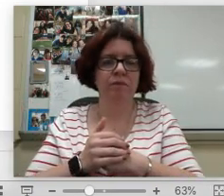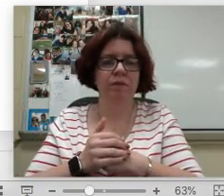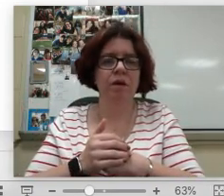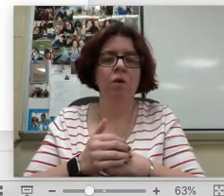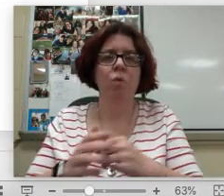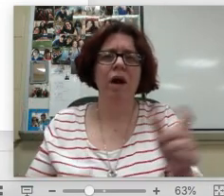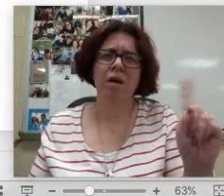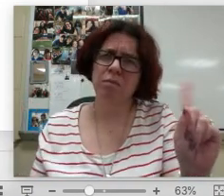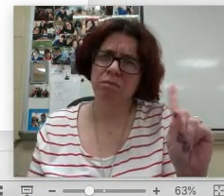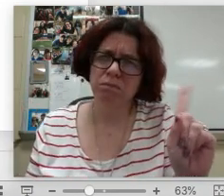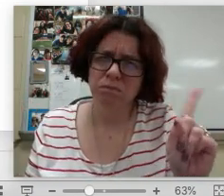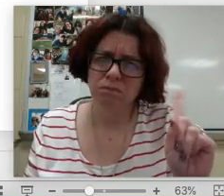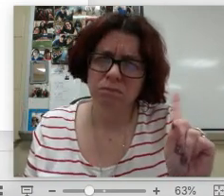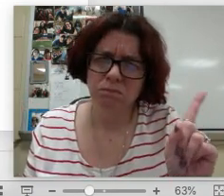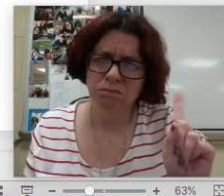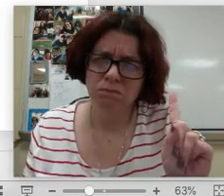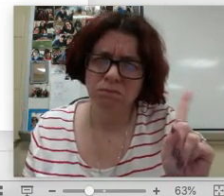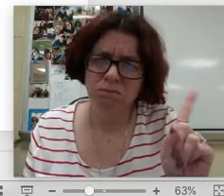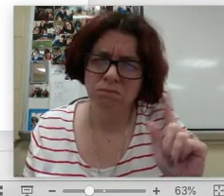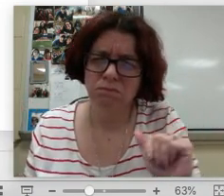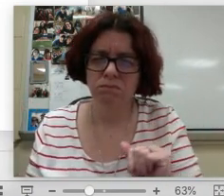Okay? Where?